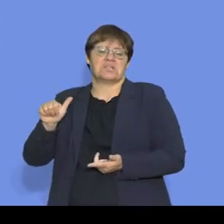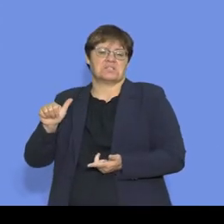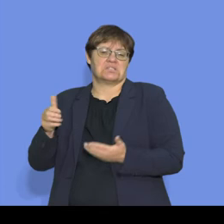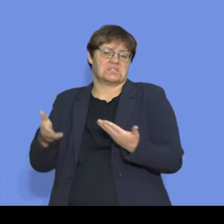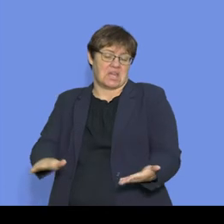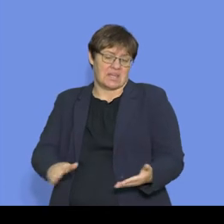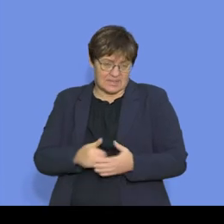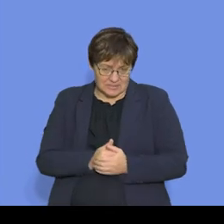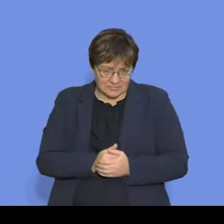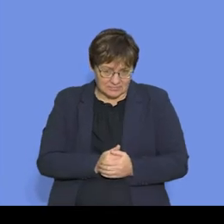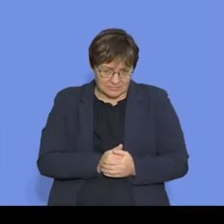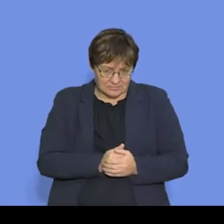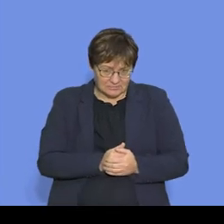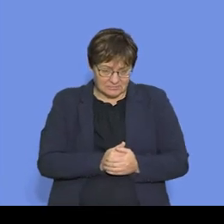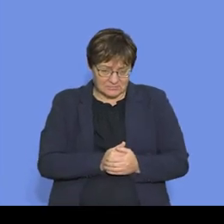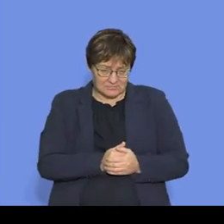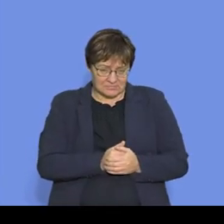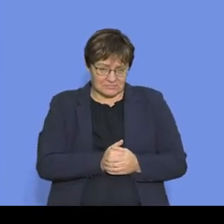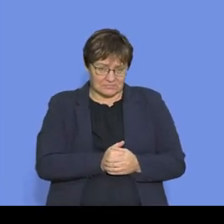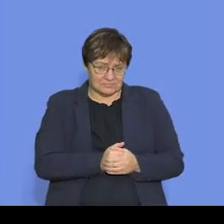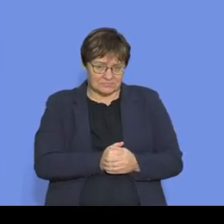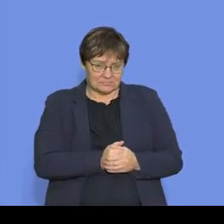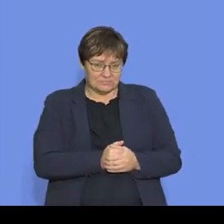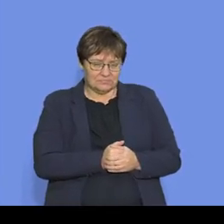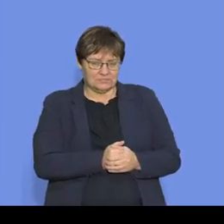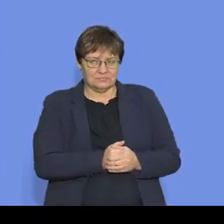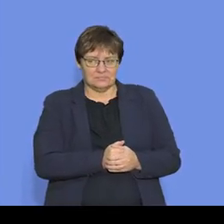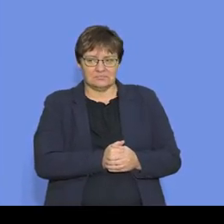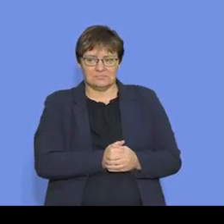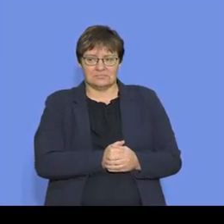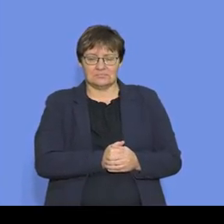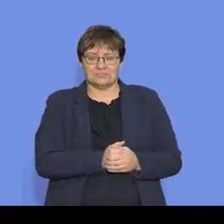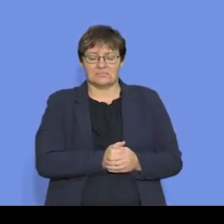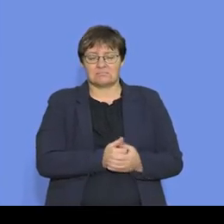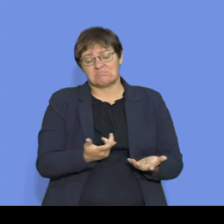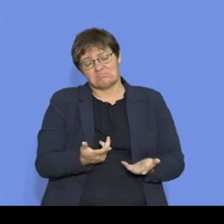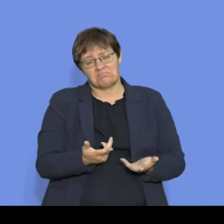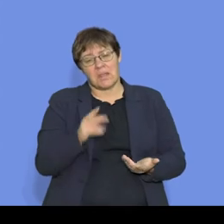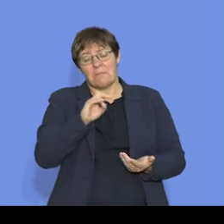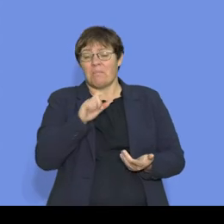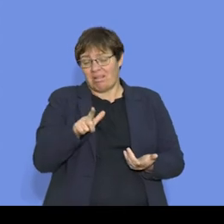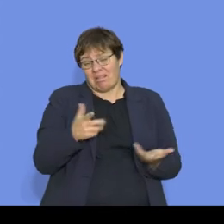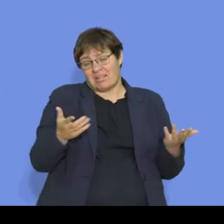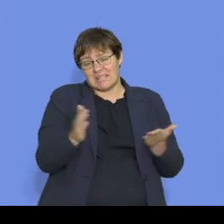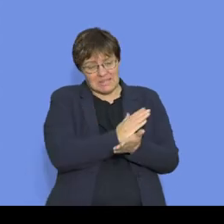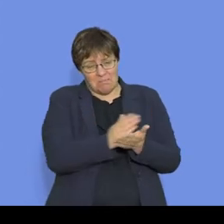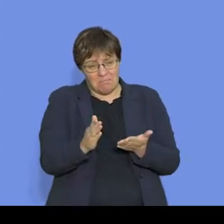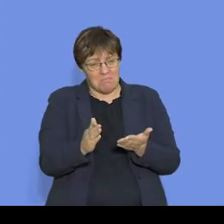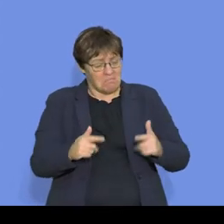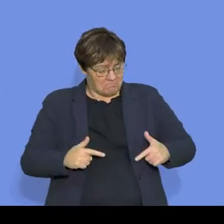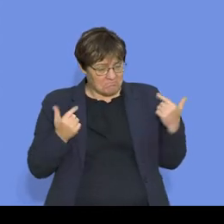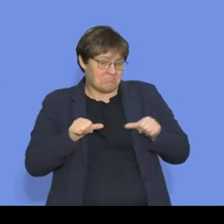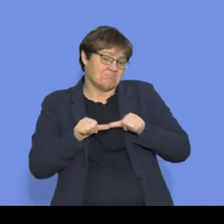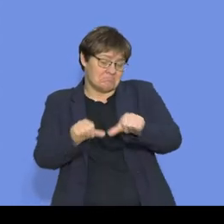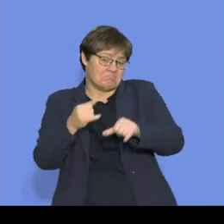off 76% of life on Earth. And mammals were some of those